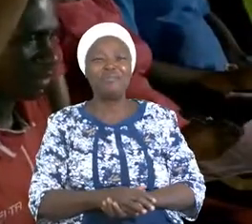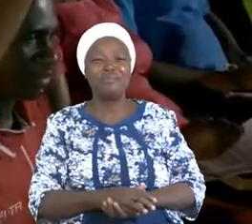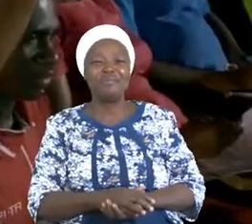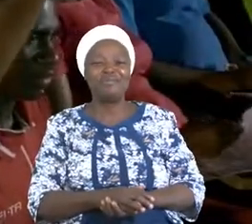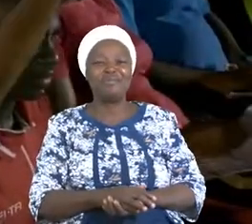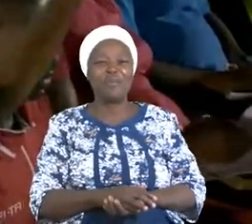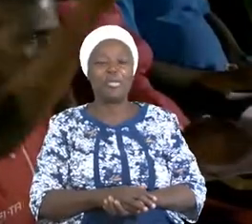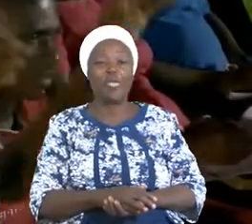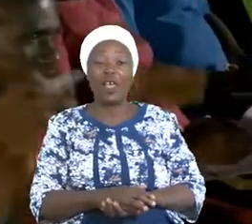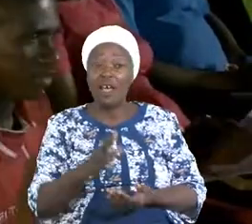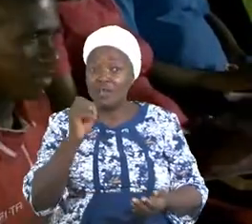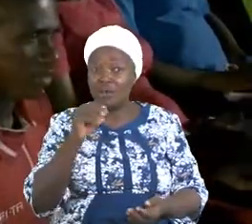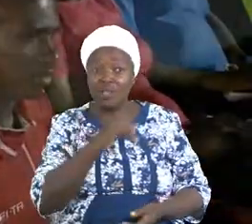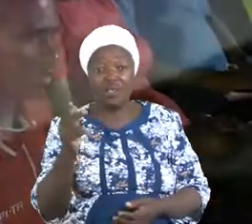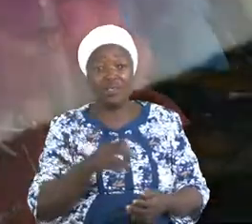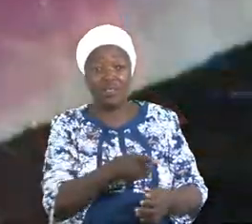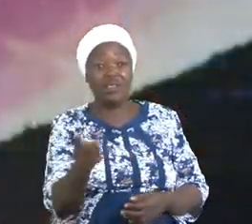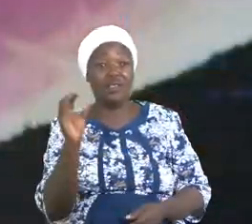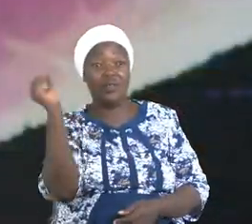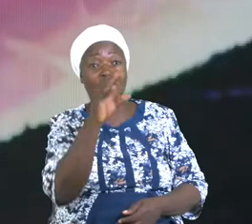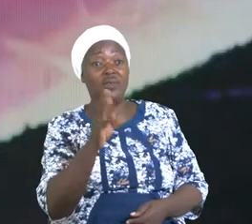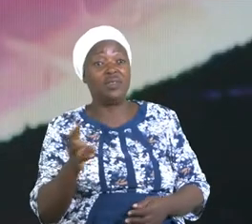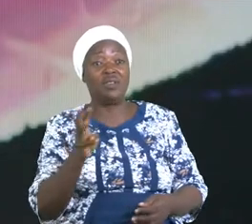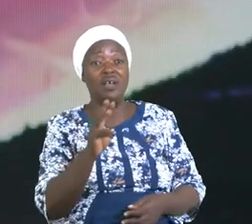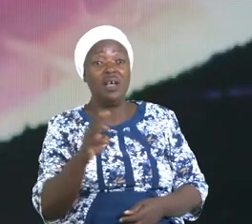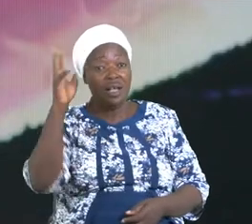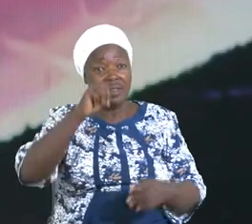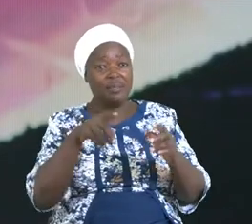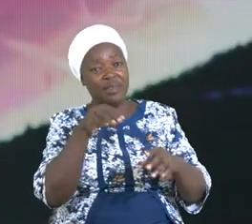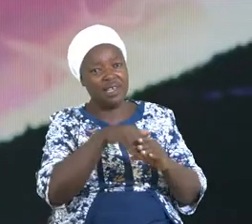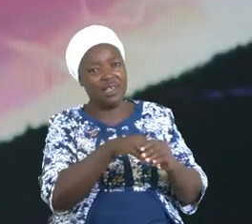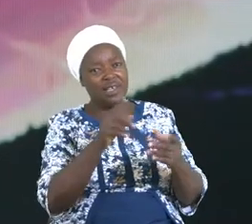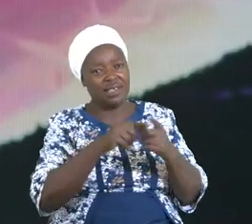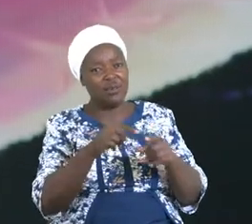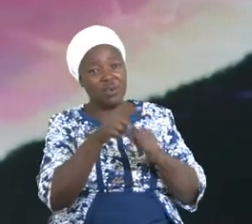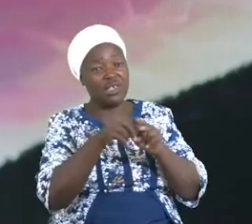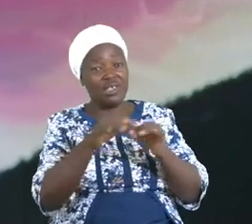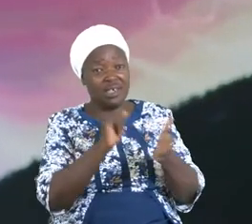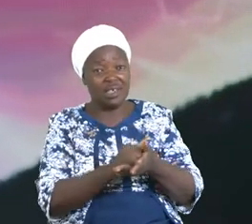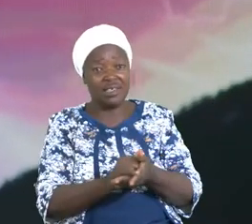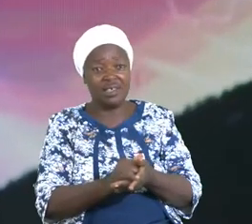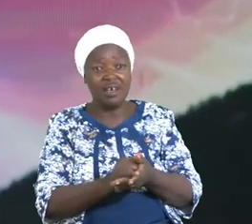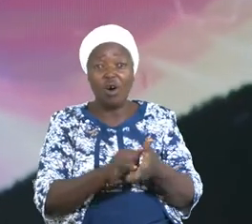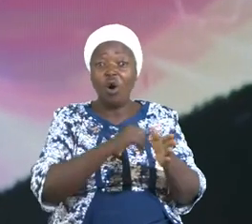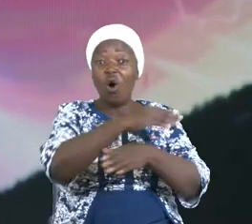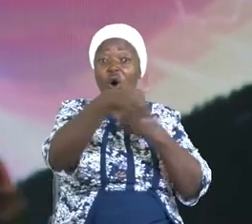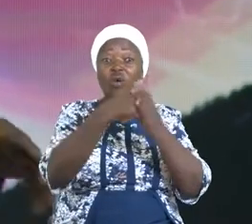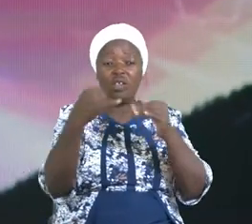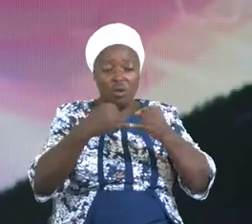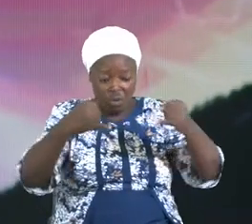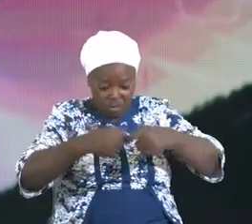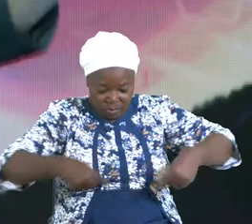And so they threw them in, and when they threw them in, all the ropes of